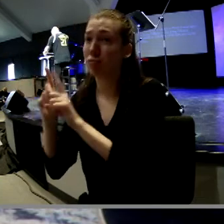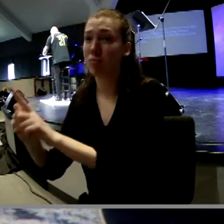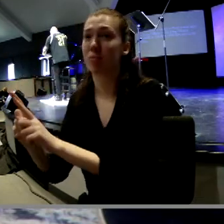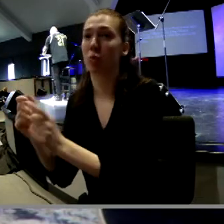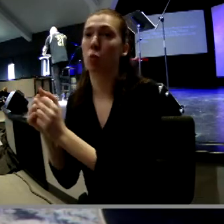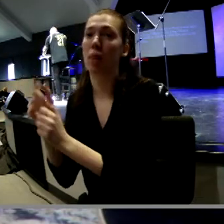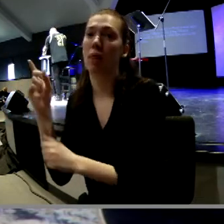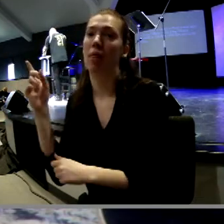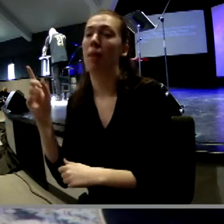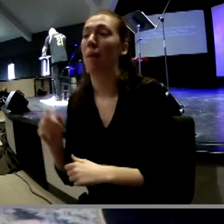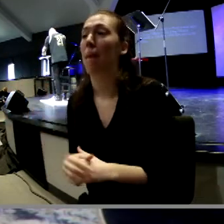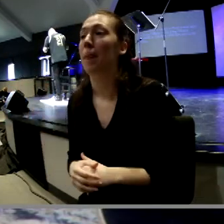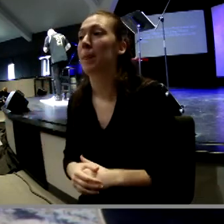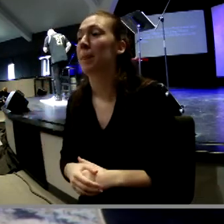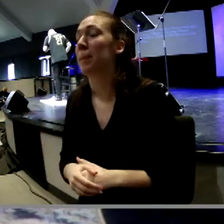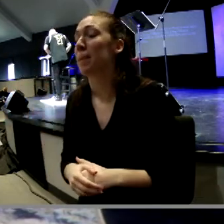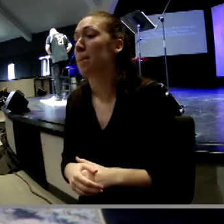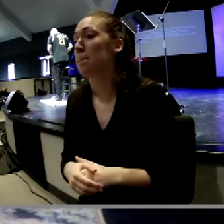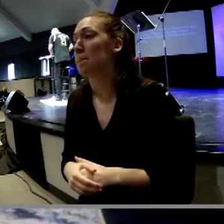thing.